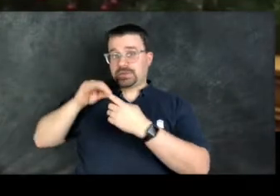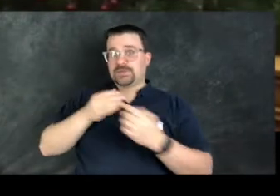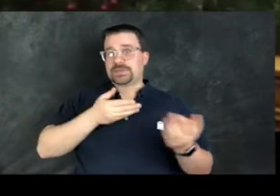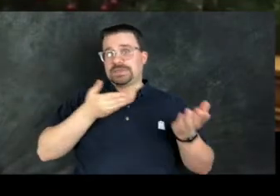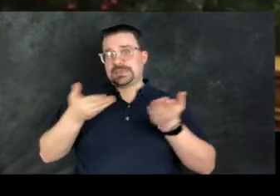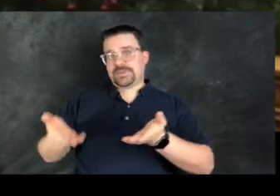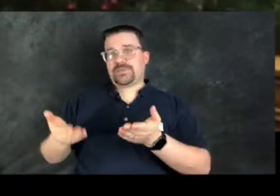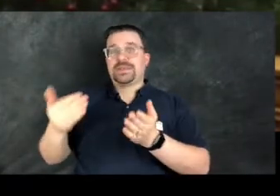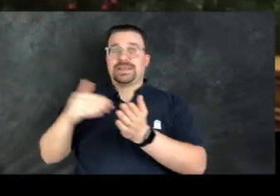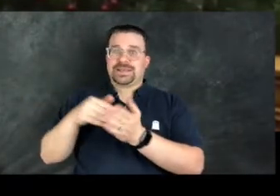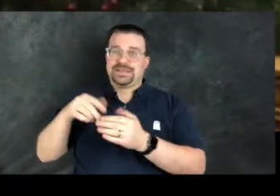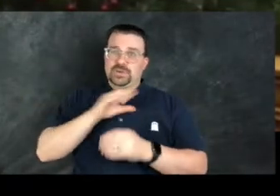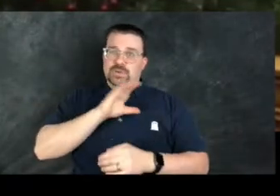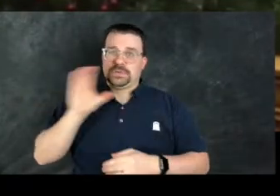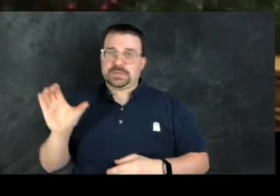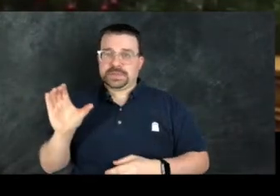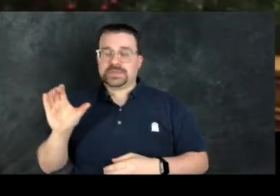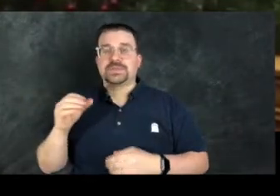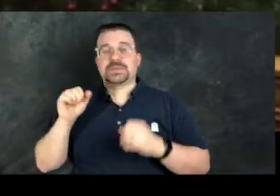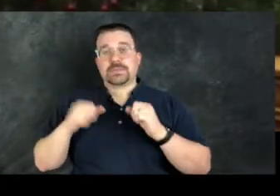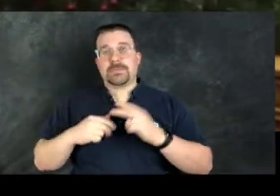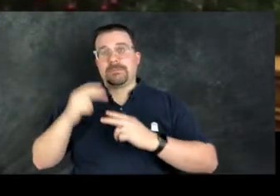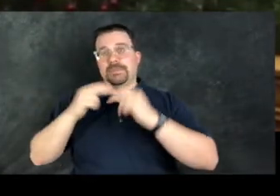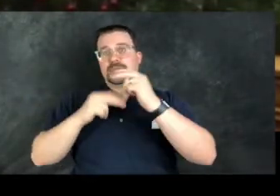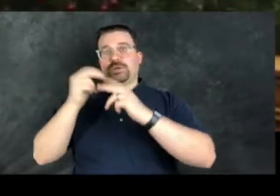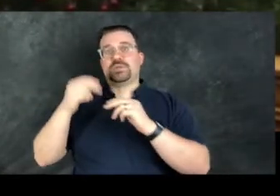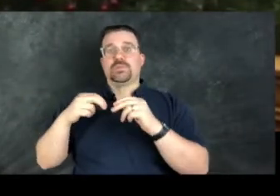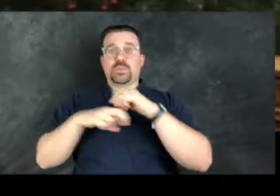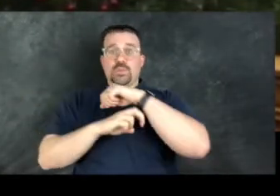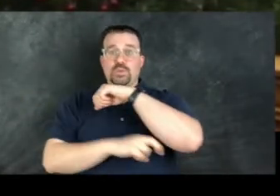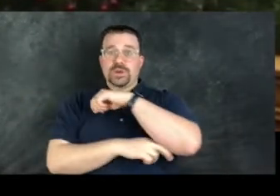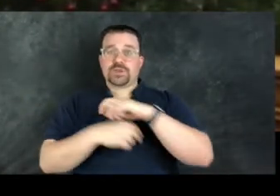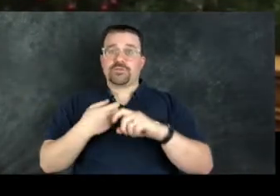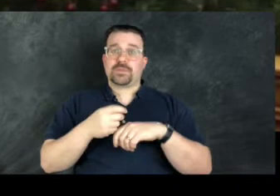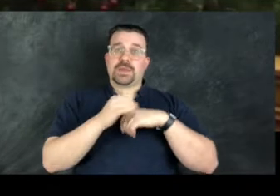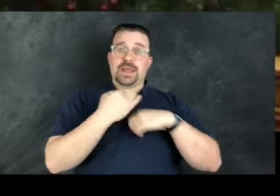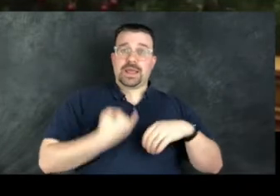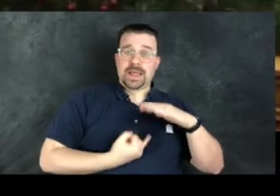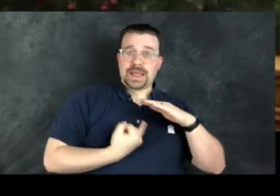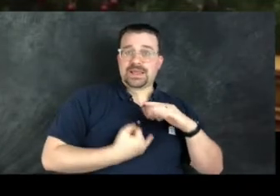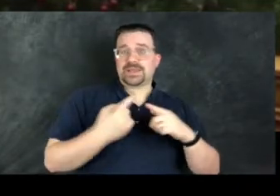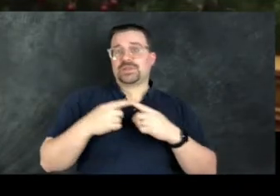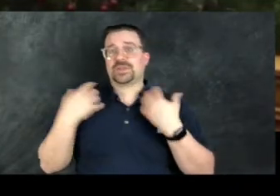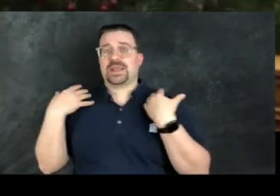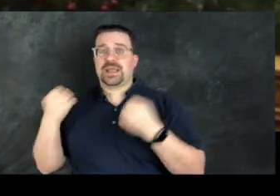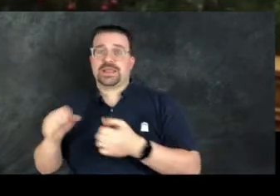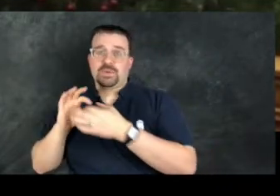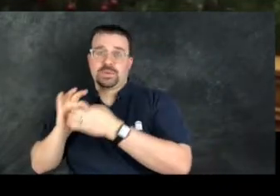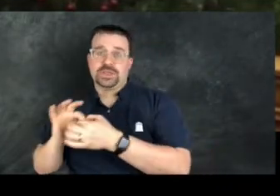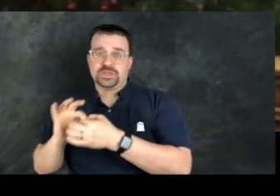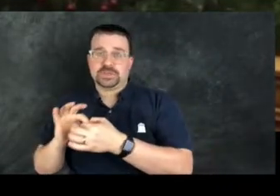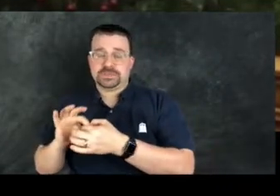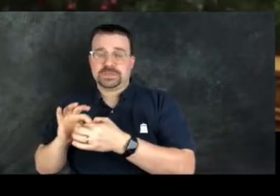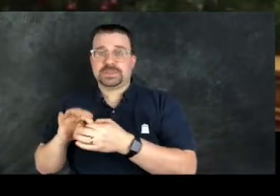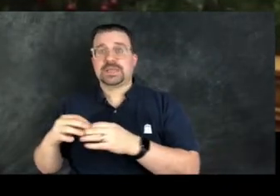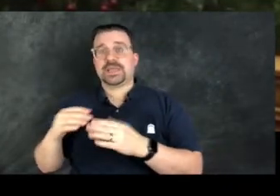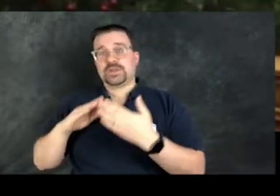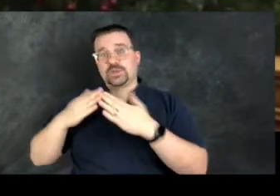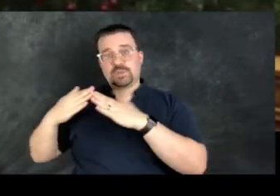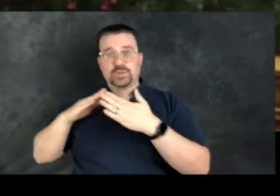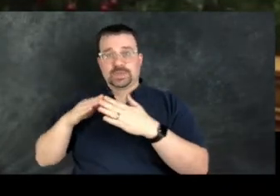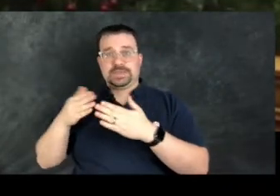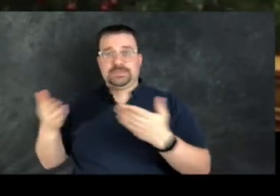delivery again this Christmas, can build a bridge from isolation to healthy relationships and